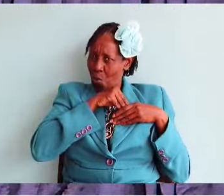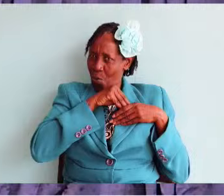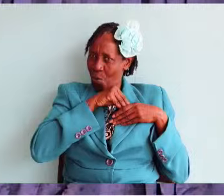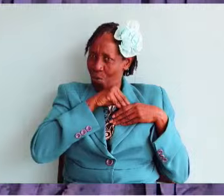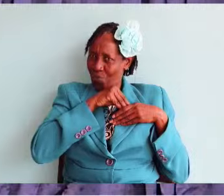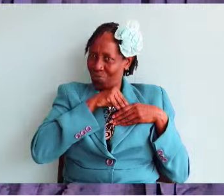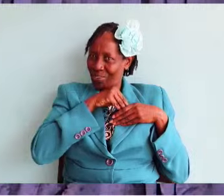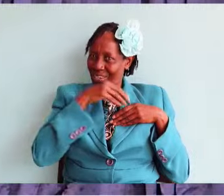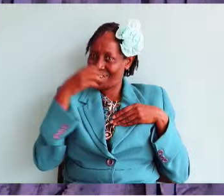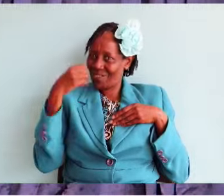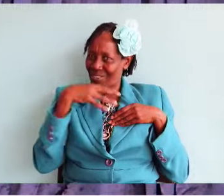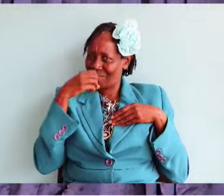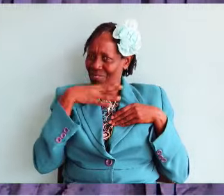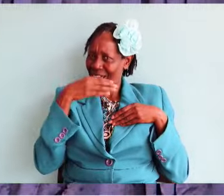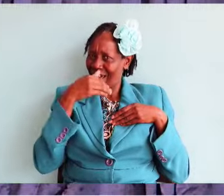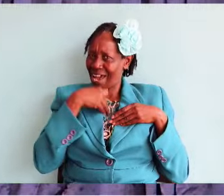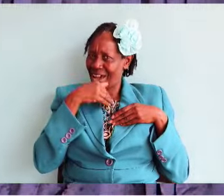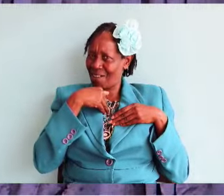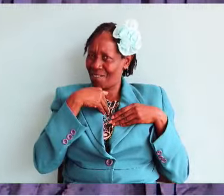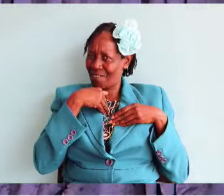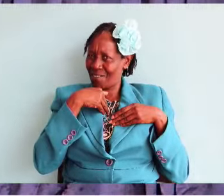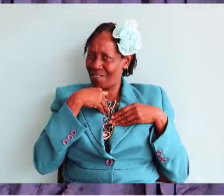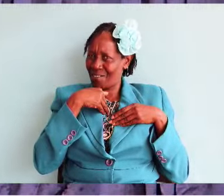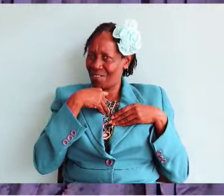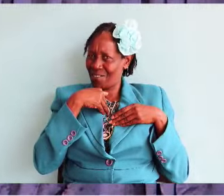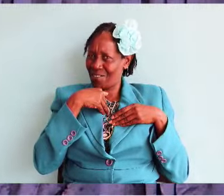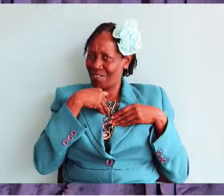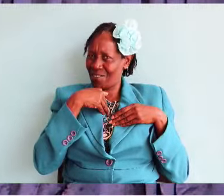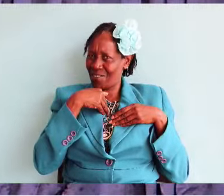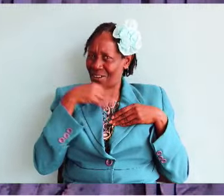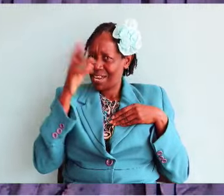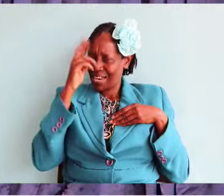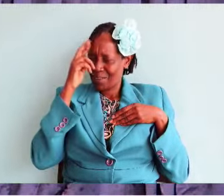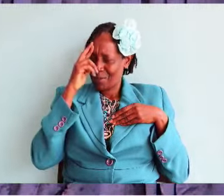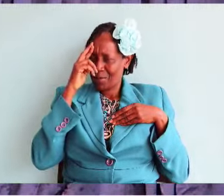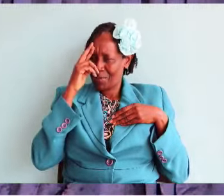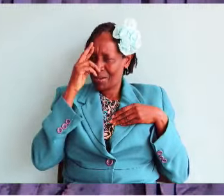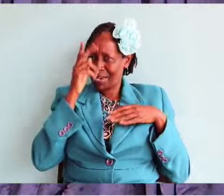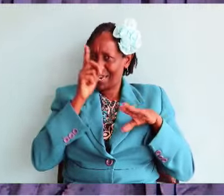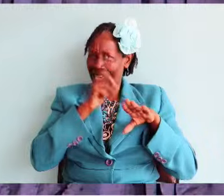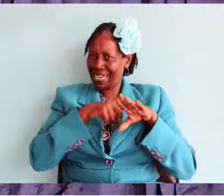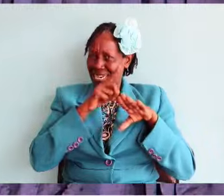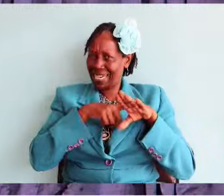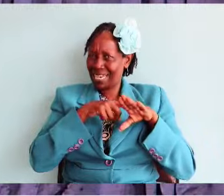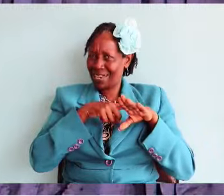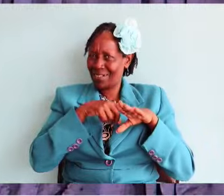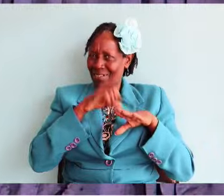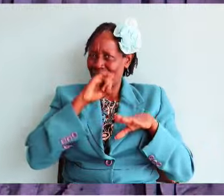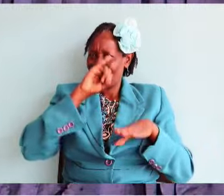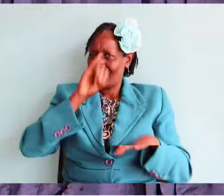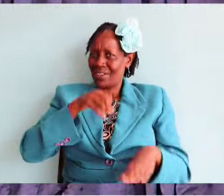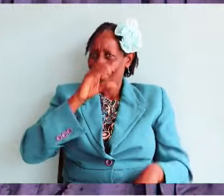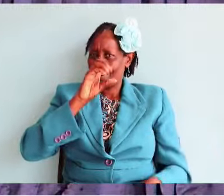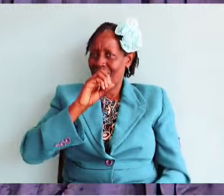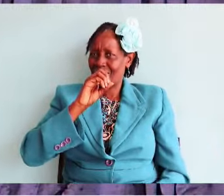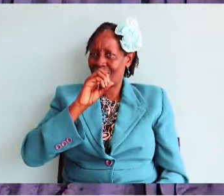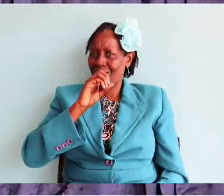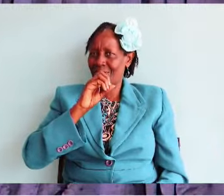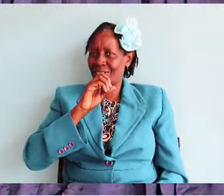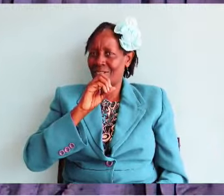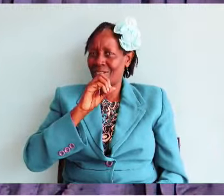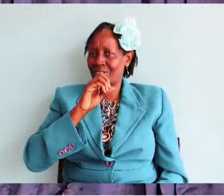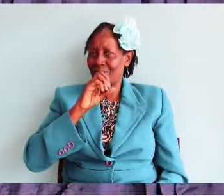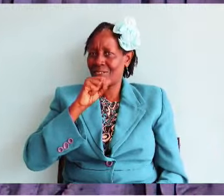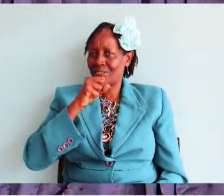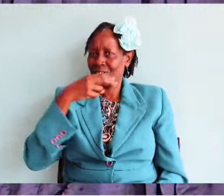asking Joshua to step in the position of Moses and lead these people? He keeps saying, have I not commanded you?